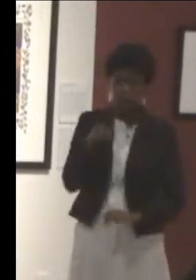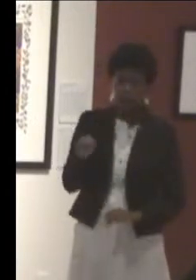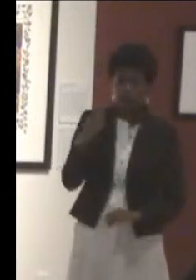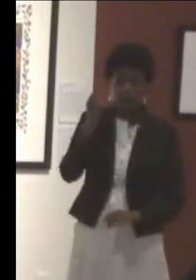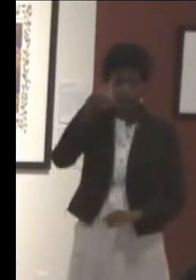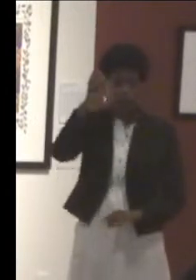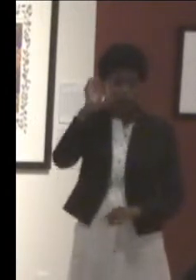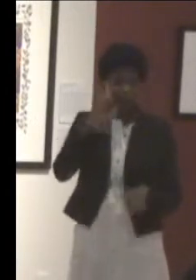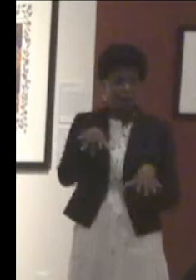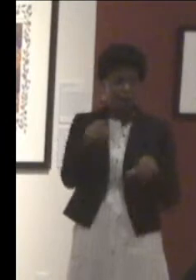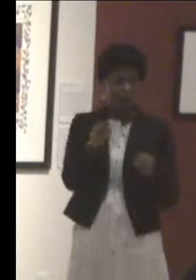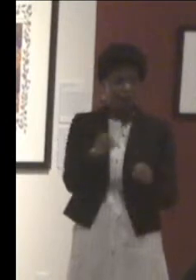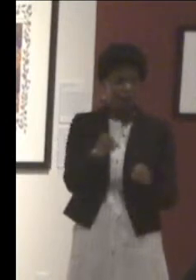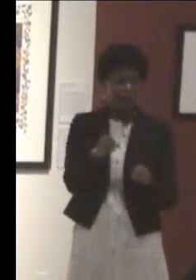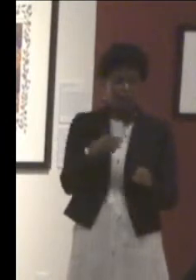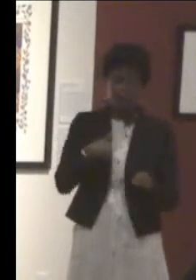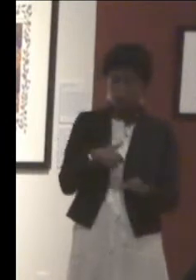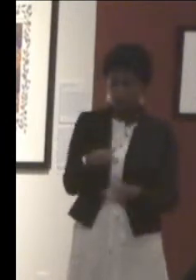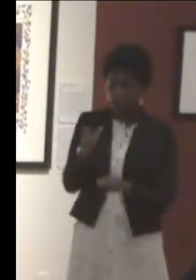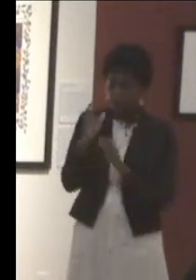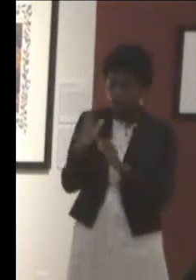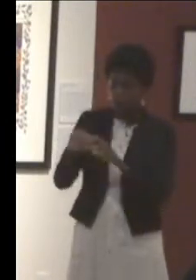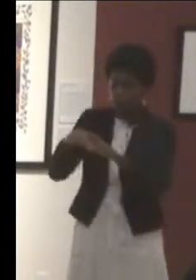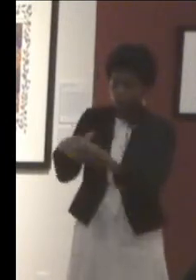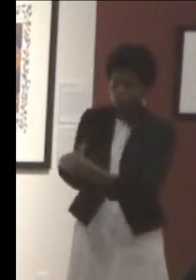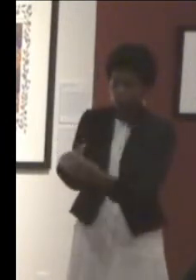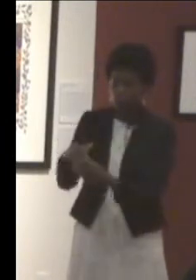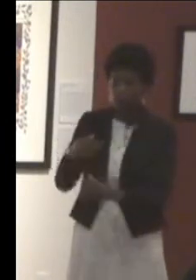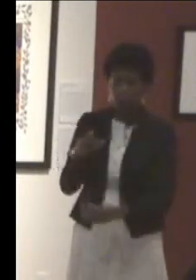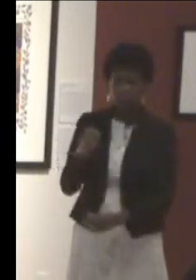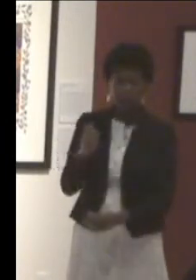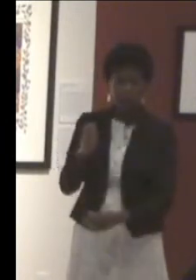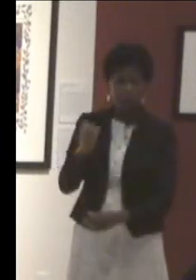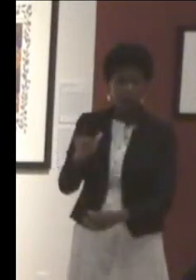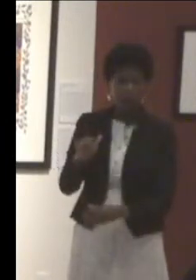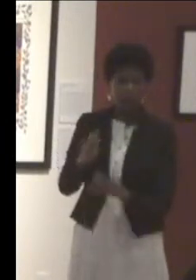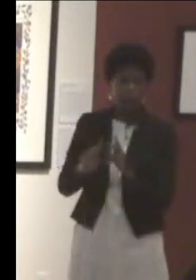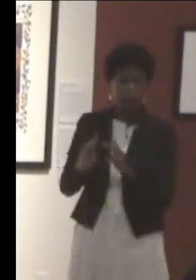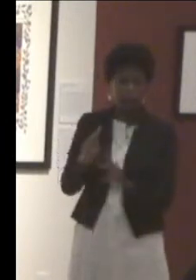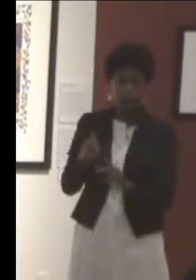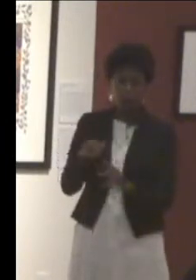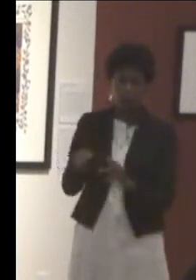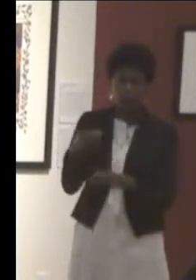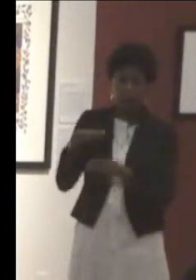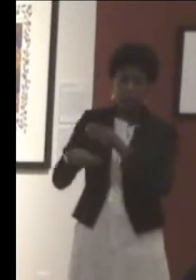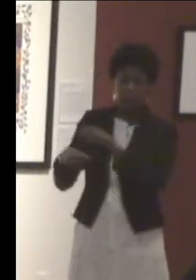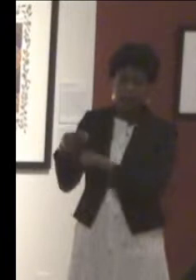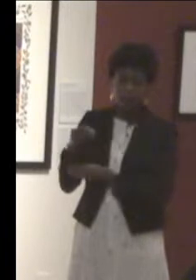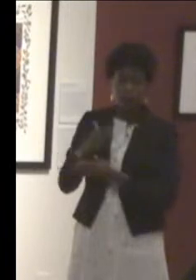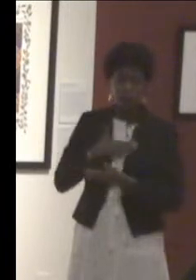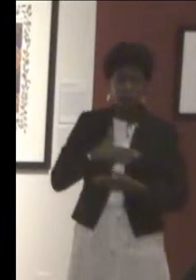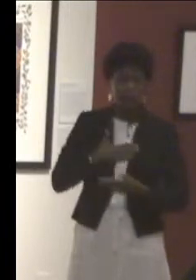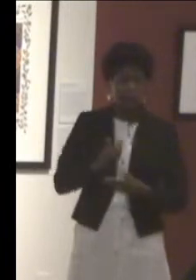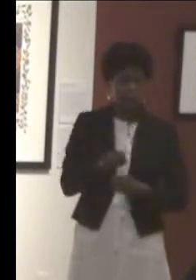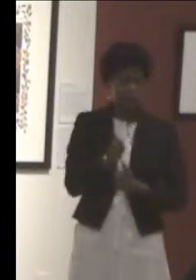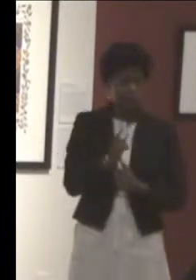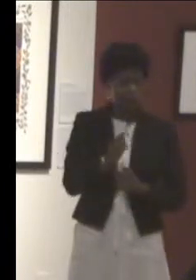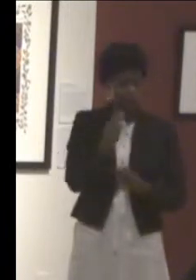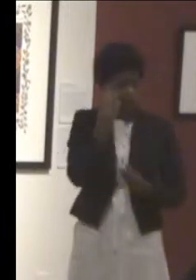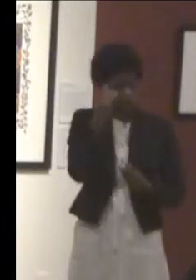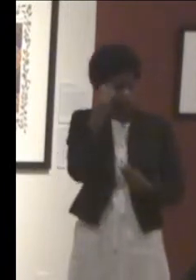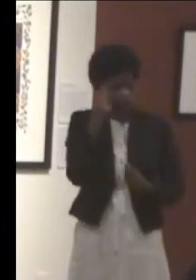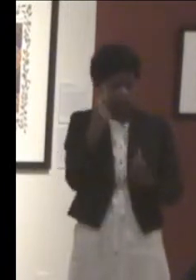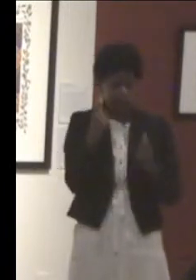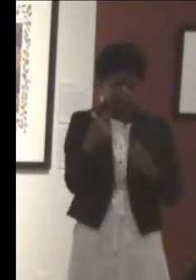We pay respects to the Piscataway peoples, their elders and ancestors, and I'd like to ask you to please take a moment to consider the